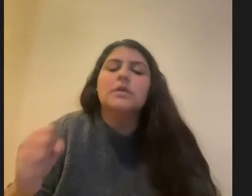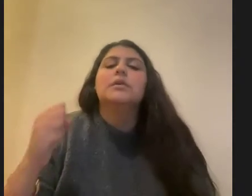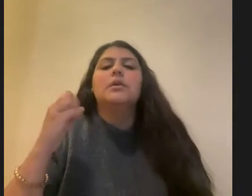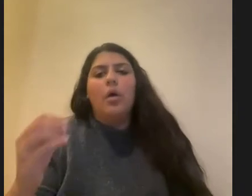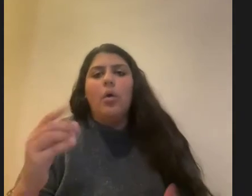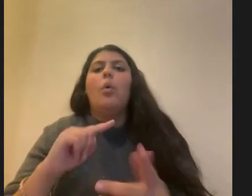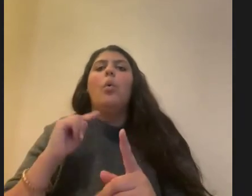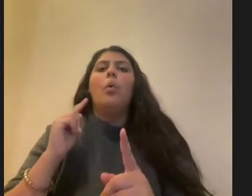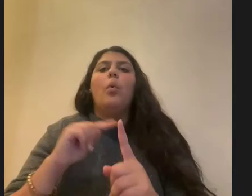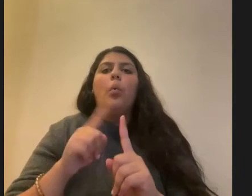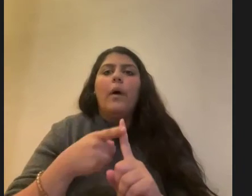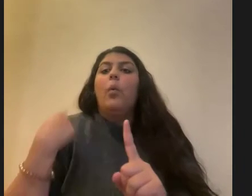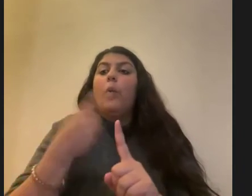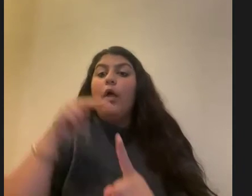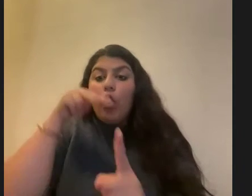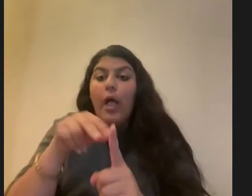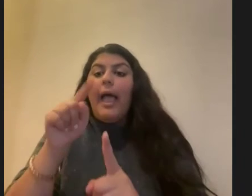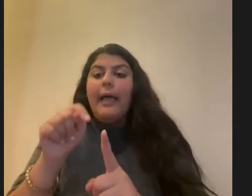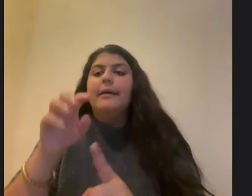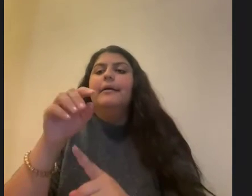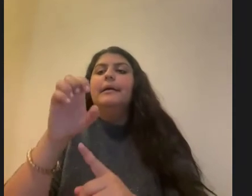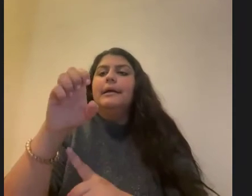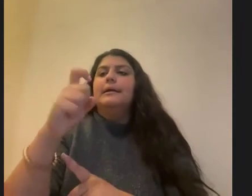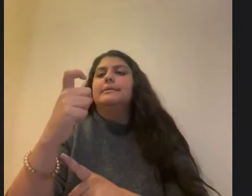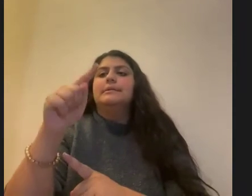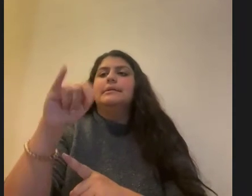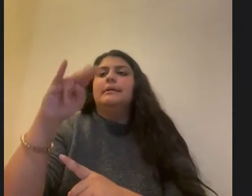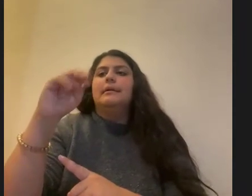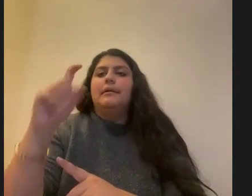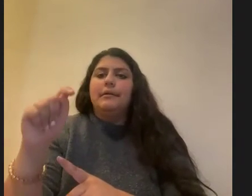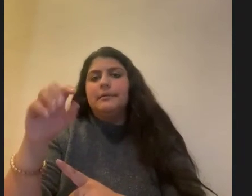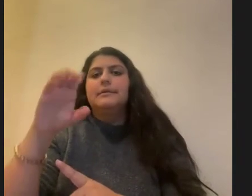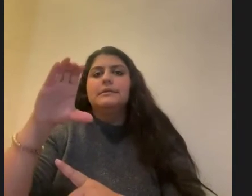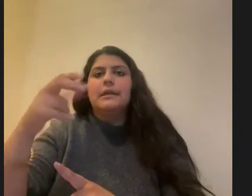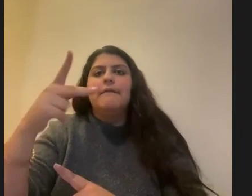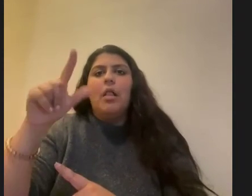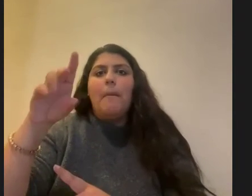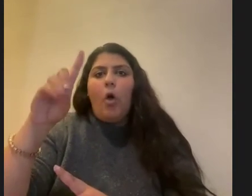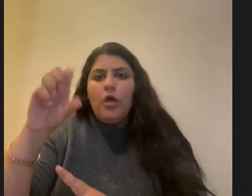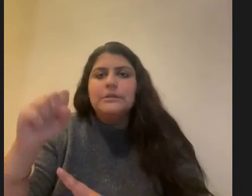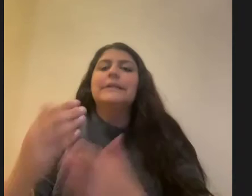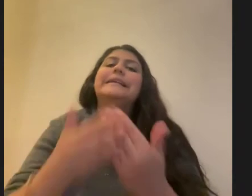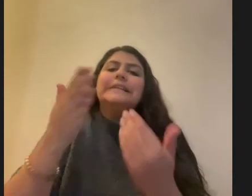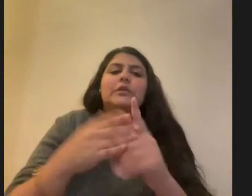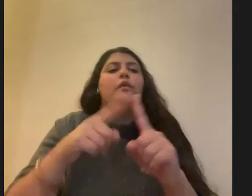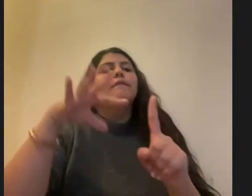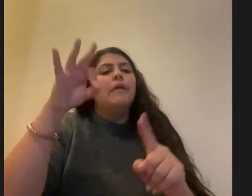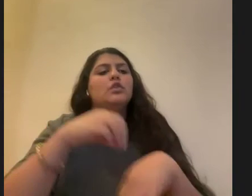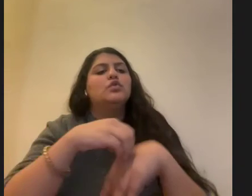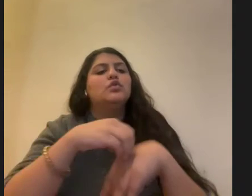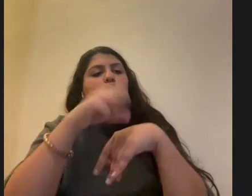like extinct cephalopods, it's much easier to see like extinct squid and cuttlefish and nautilus, and like then also